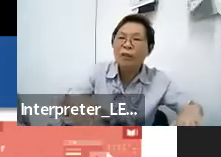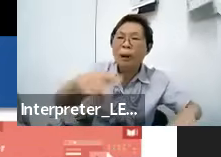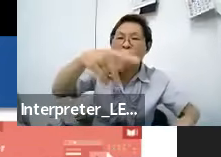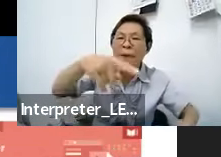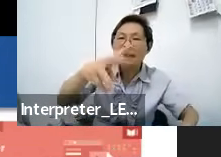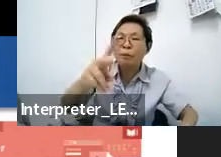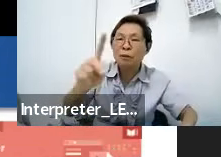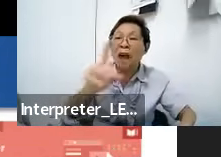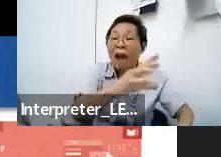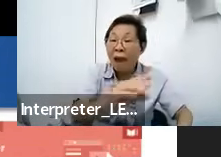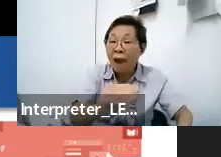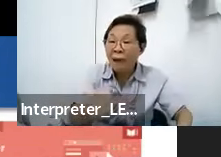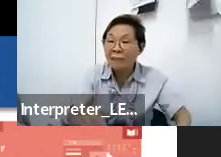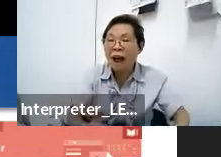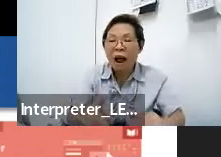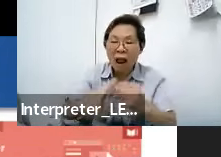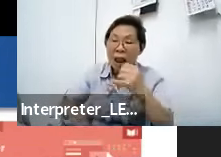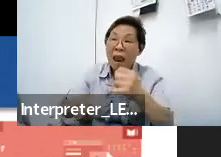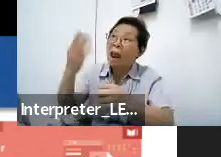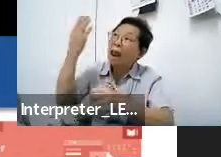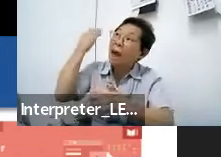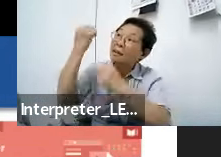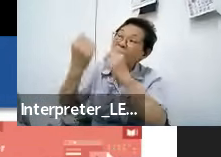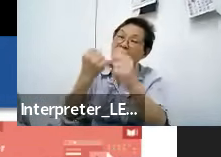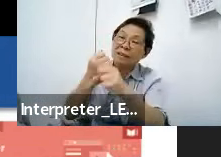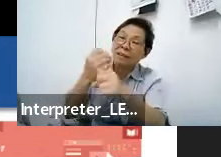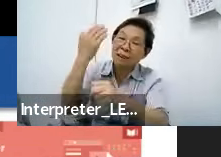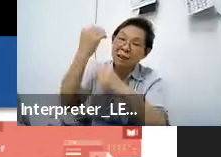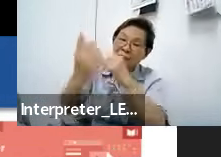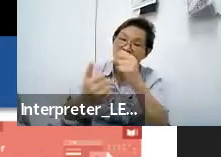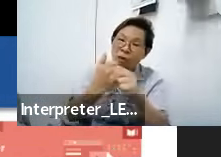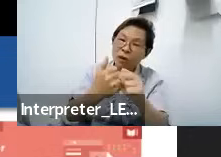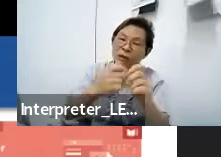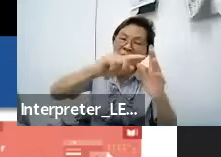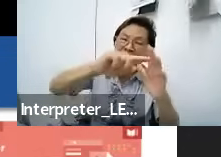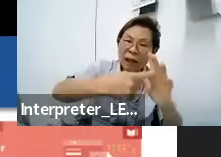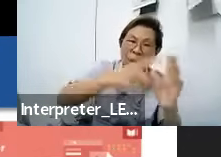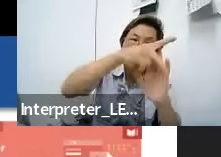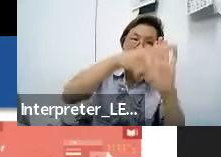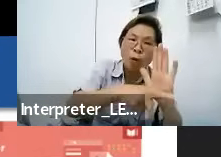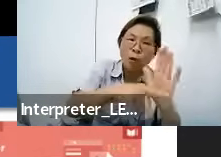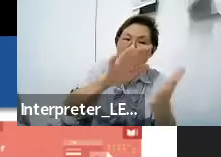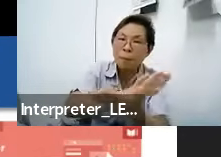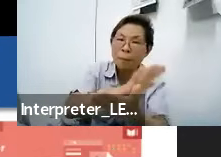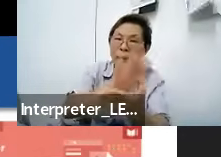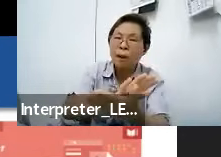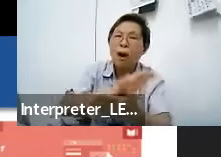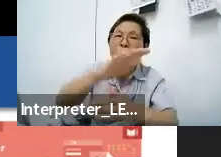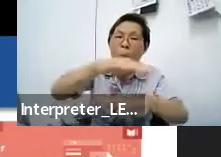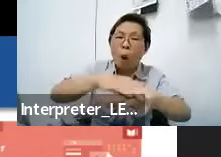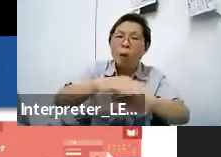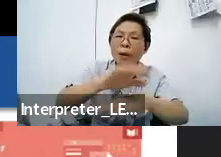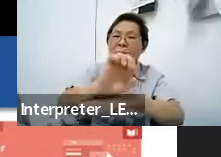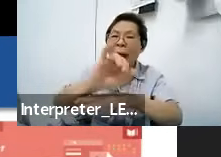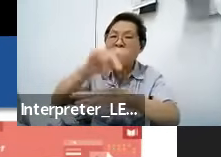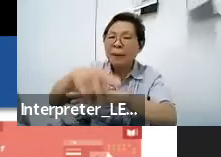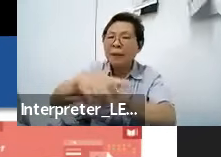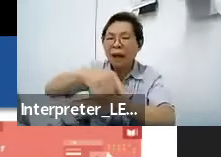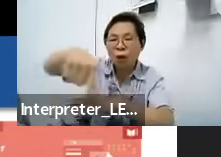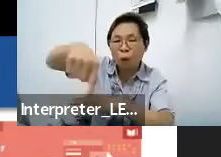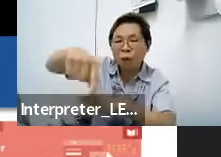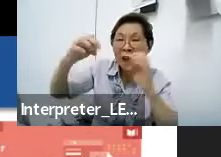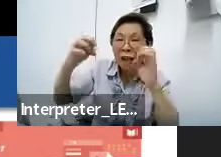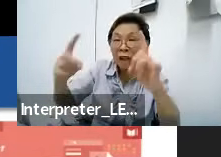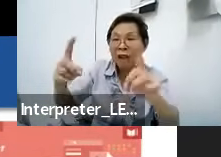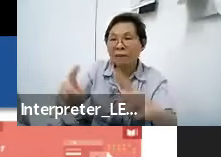also last year, we also had developed the policy paper on early intervention and quality education